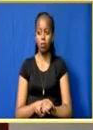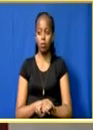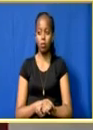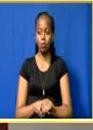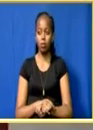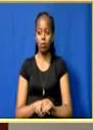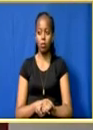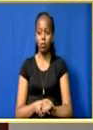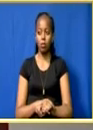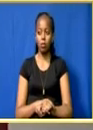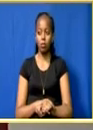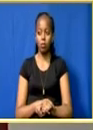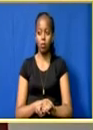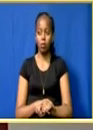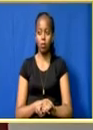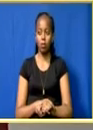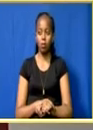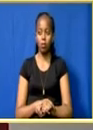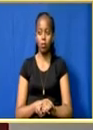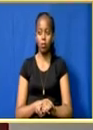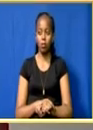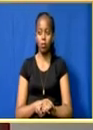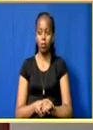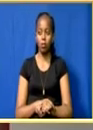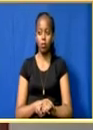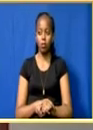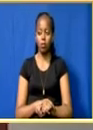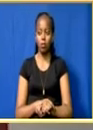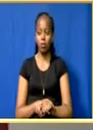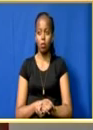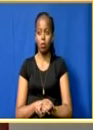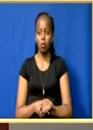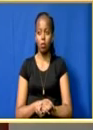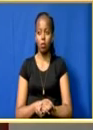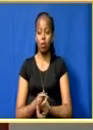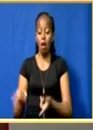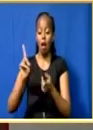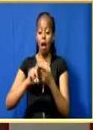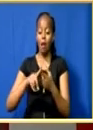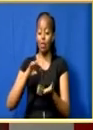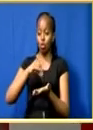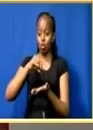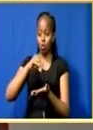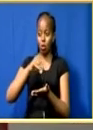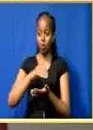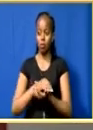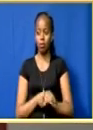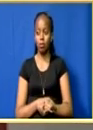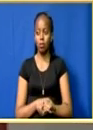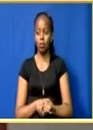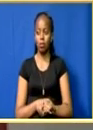it is. All of it? All of it. Okay. Now add some salt. Now I add